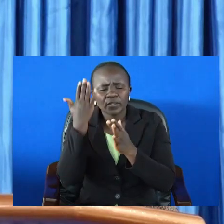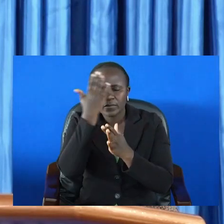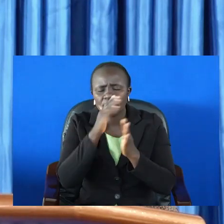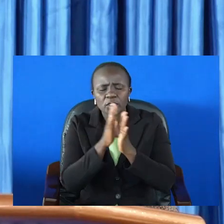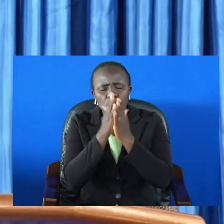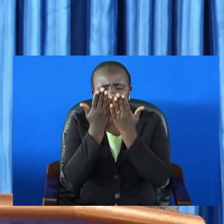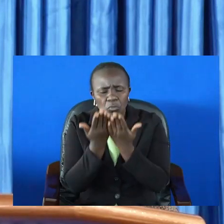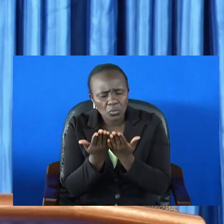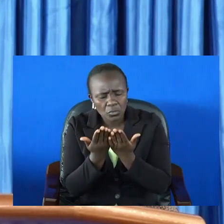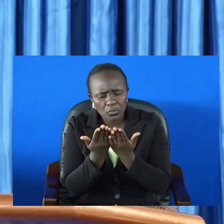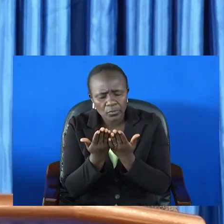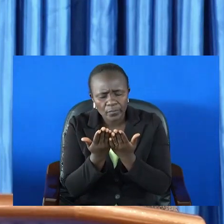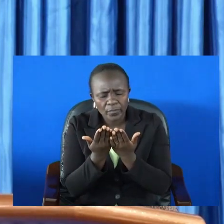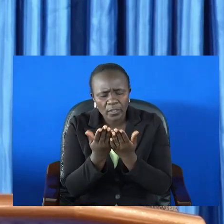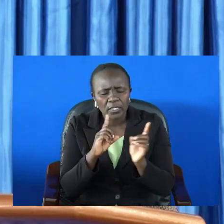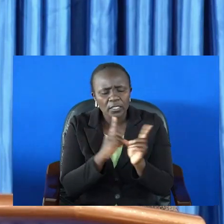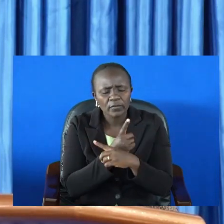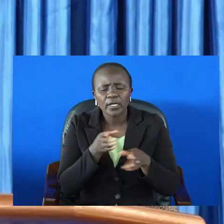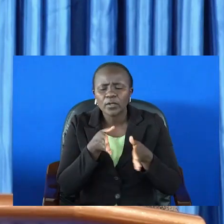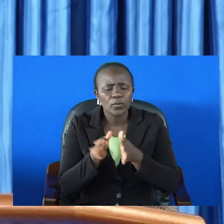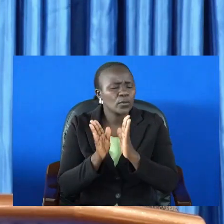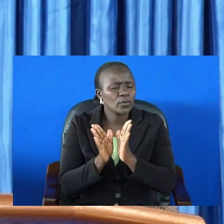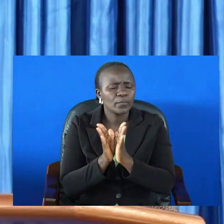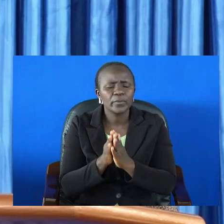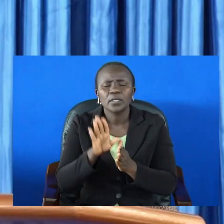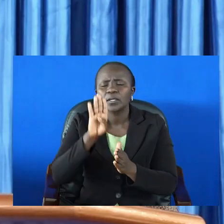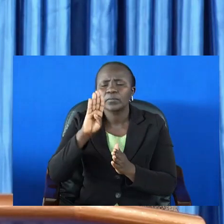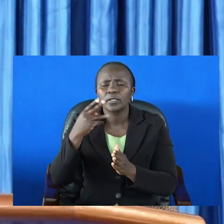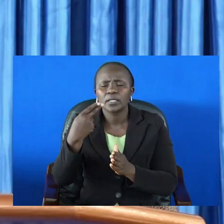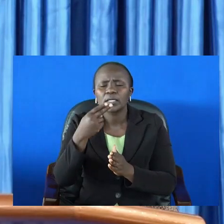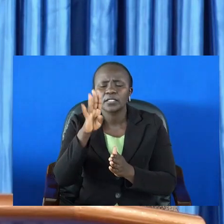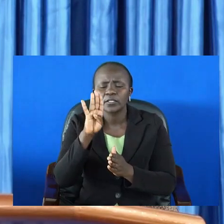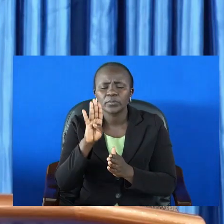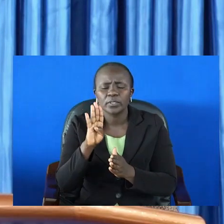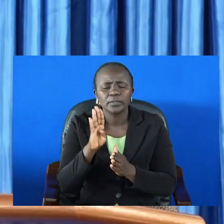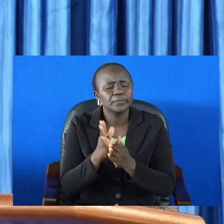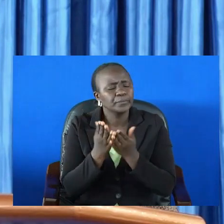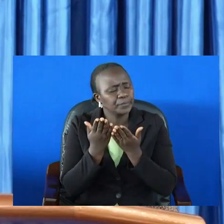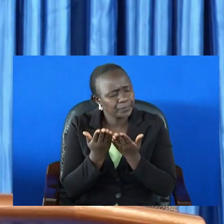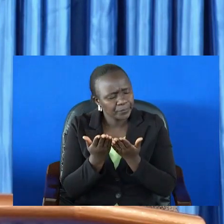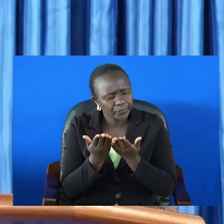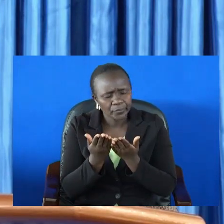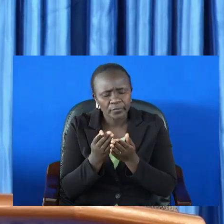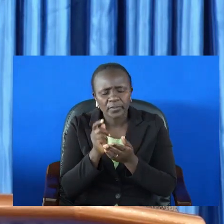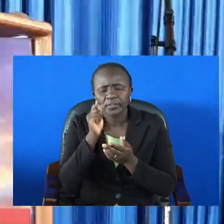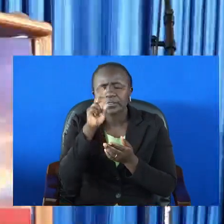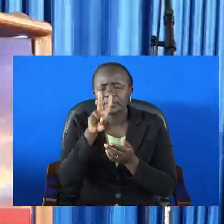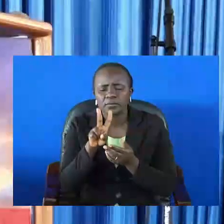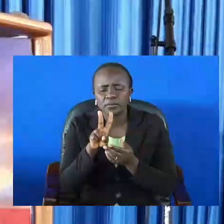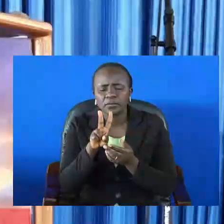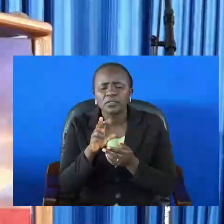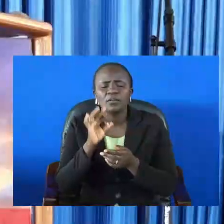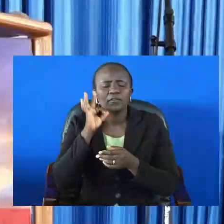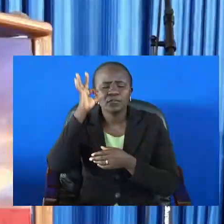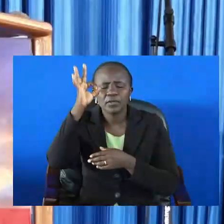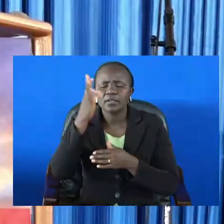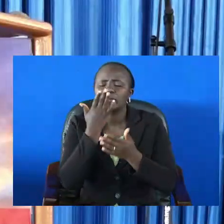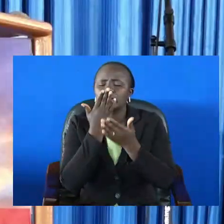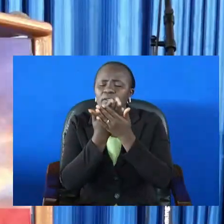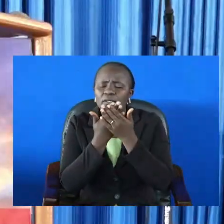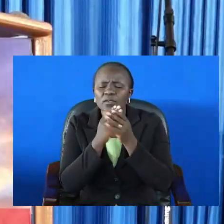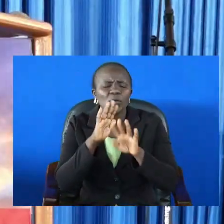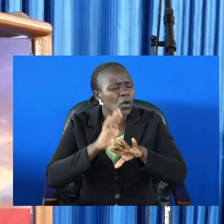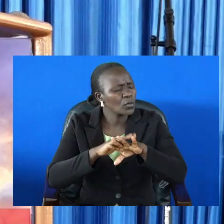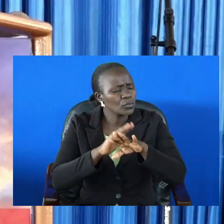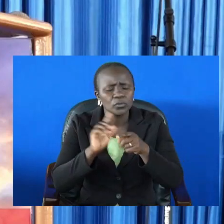Facebook, and even those who are following us on BHB, Biblia Usema Broadcasting TV. Father, we want to thank you. You are so